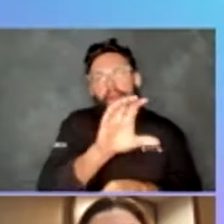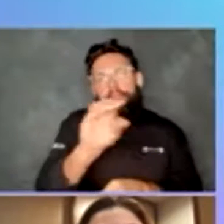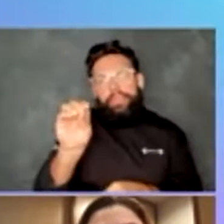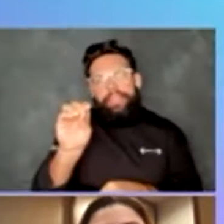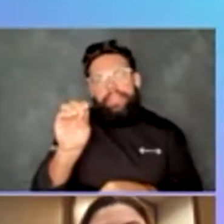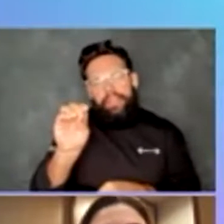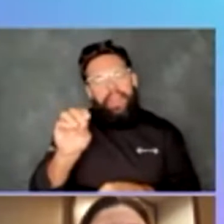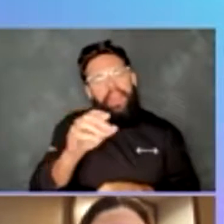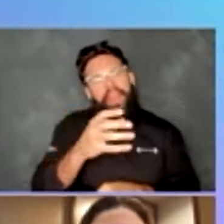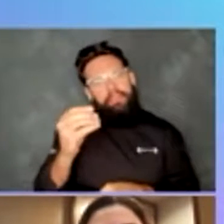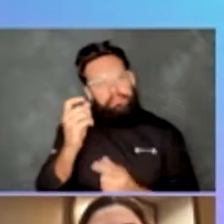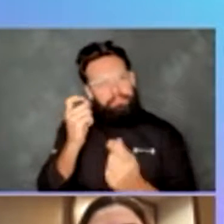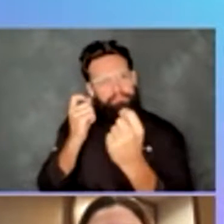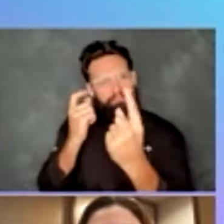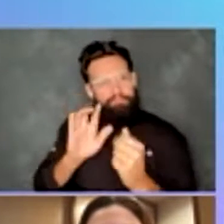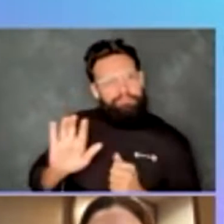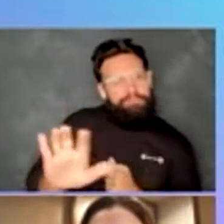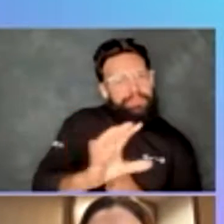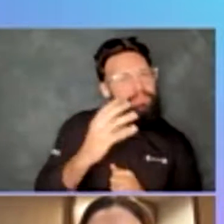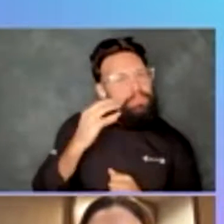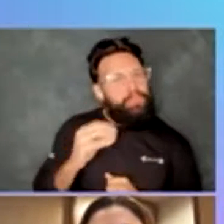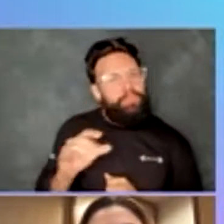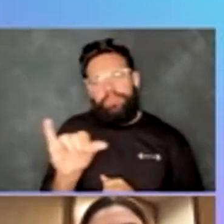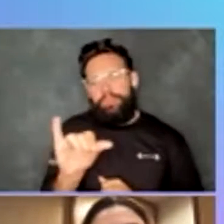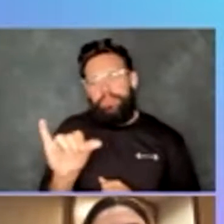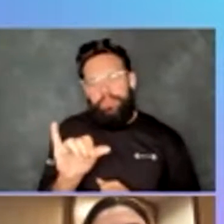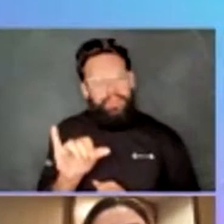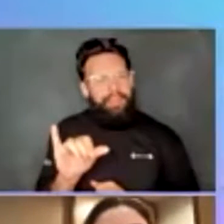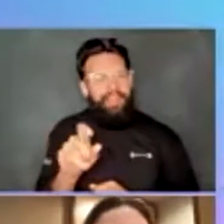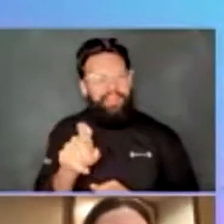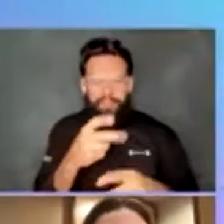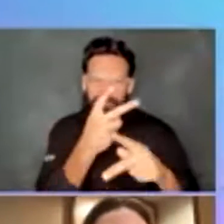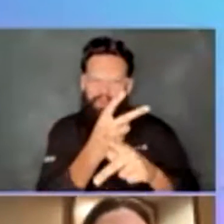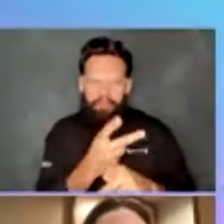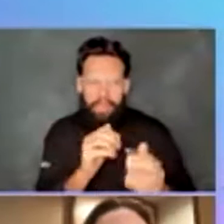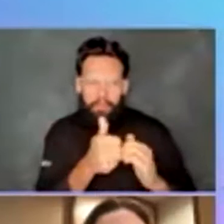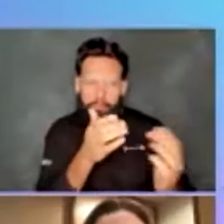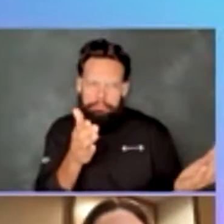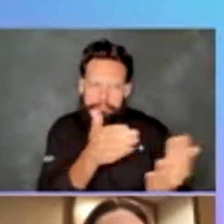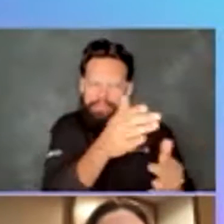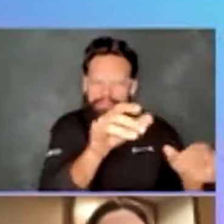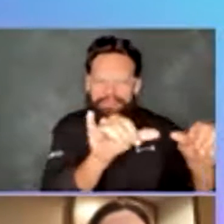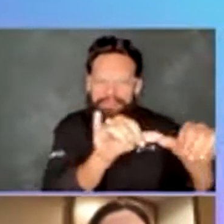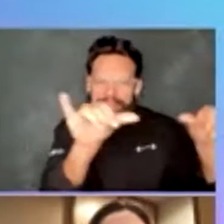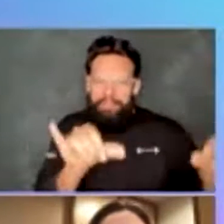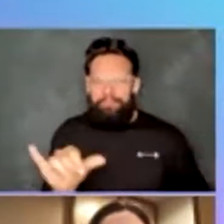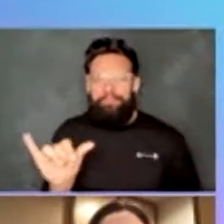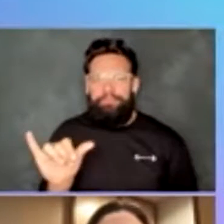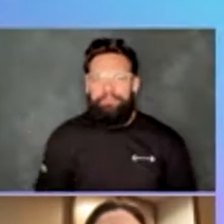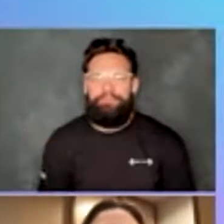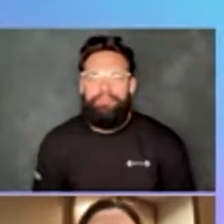And lastly, learn how to work this system. Thank you.